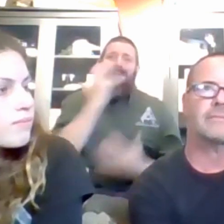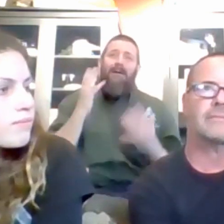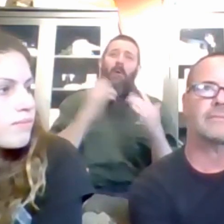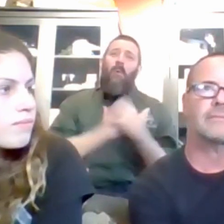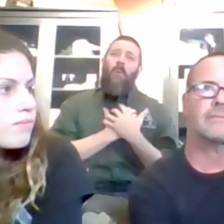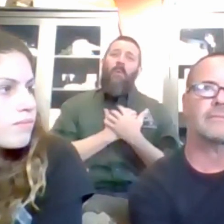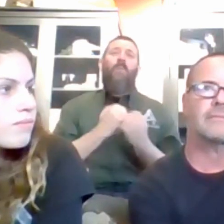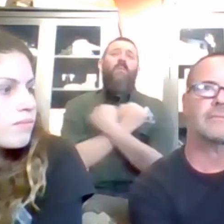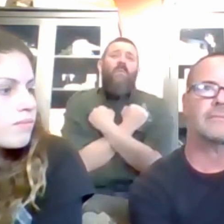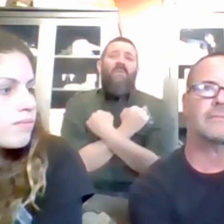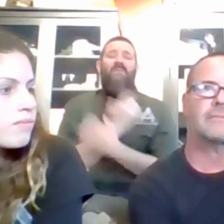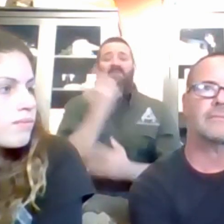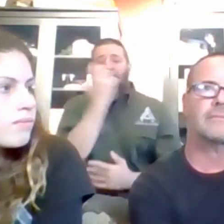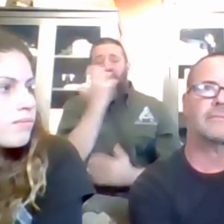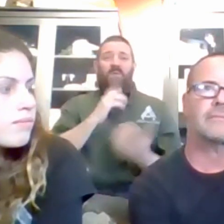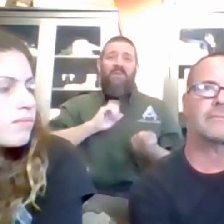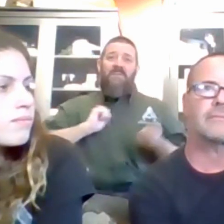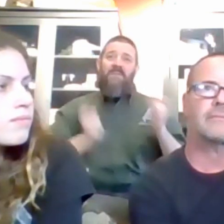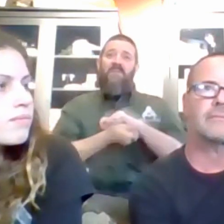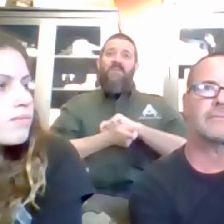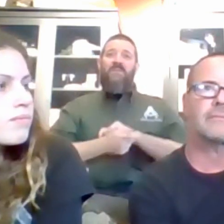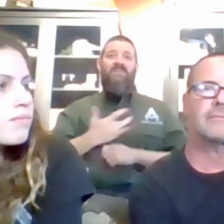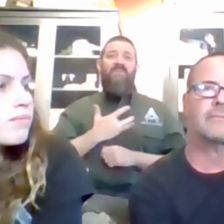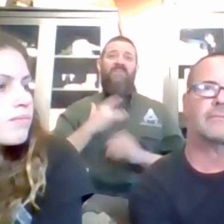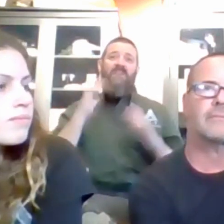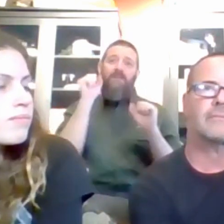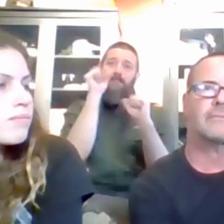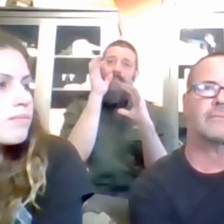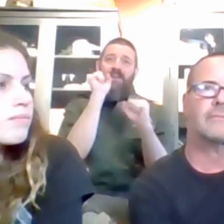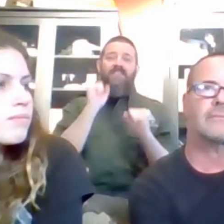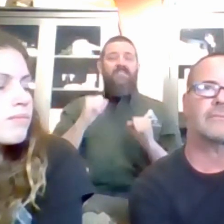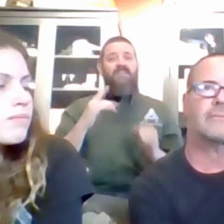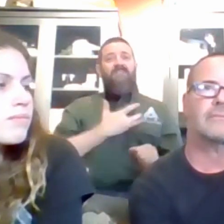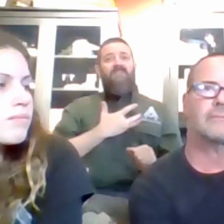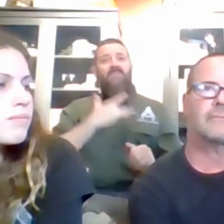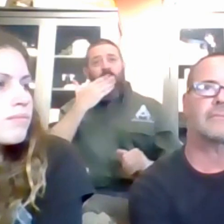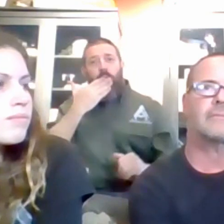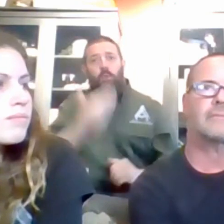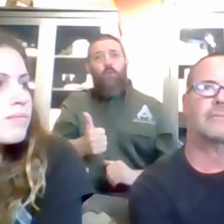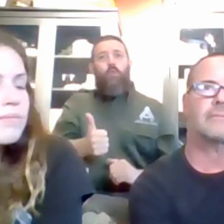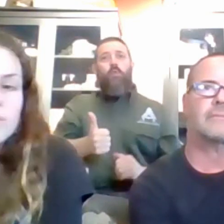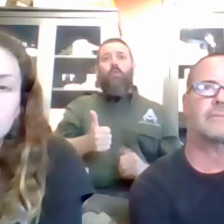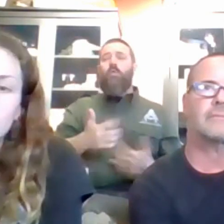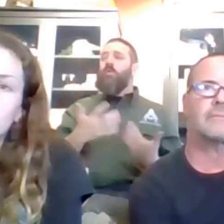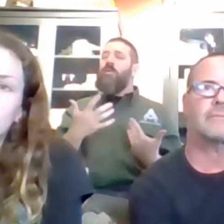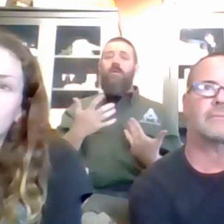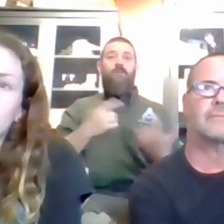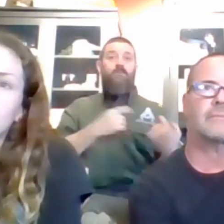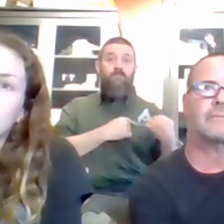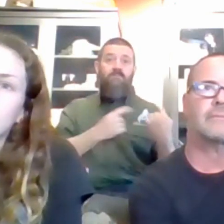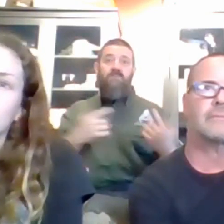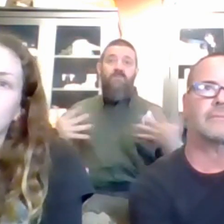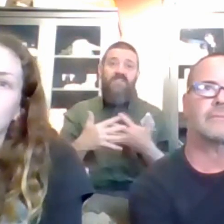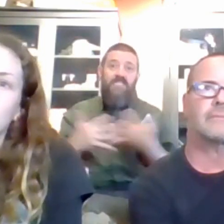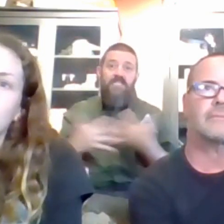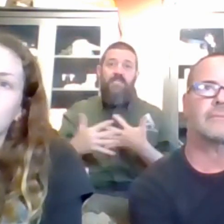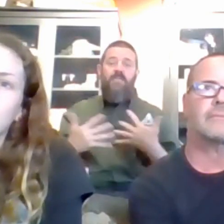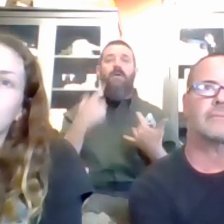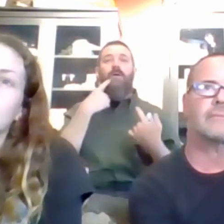did. Yeah. He was so moved by the transformation of how he felt. He had been carrying this fear with him for so many